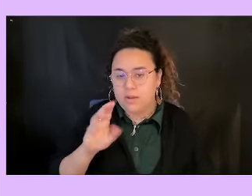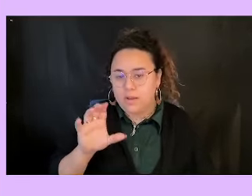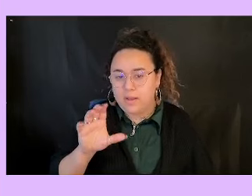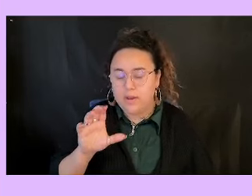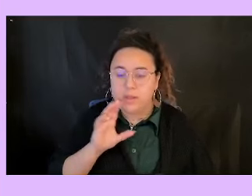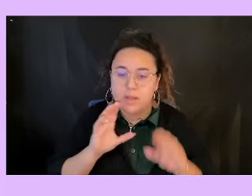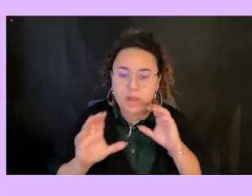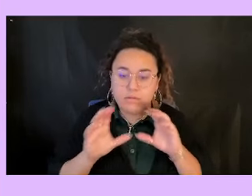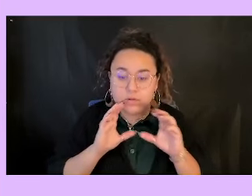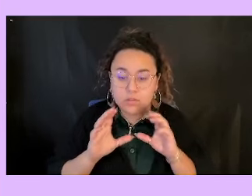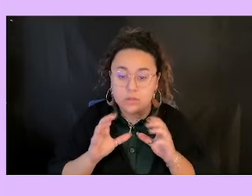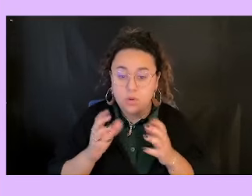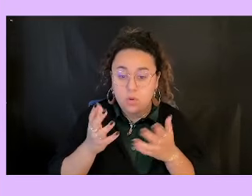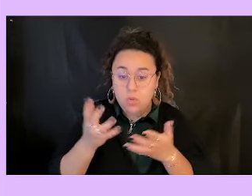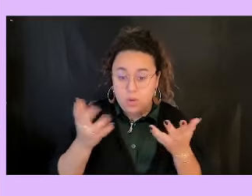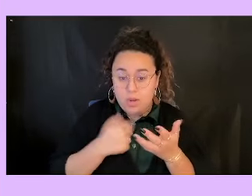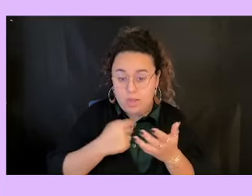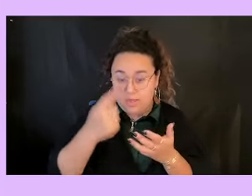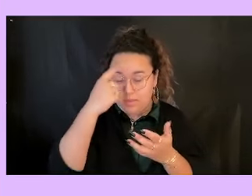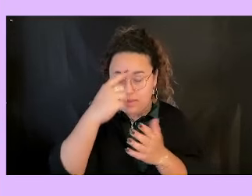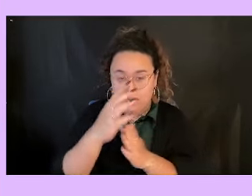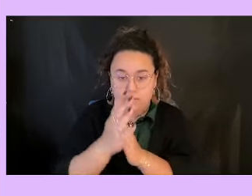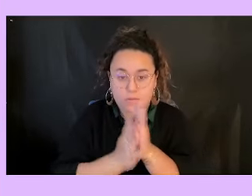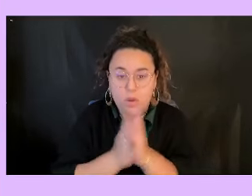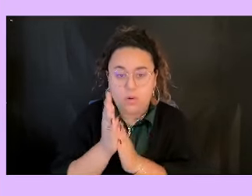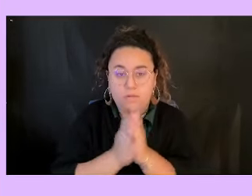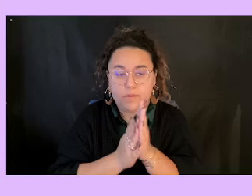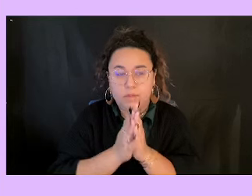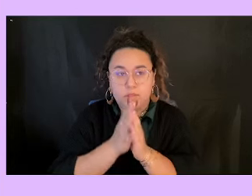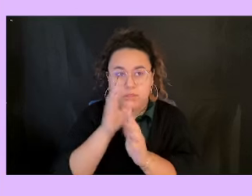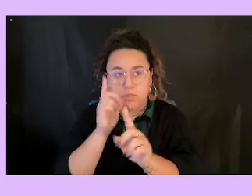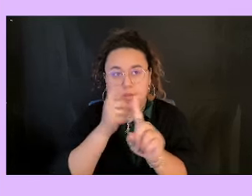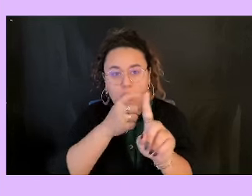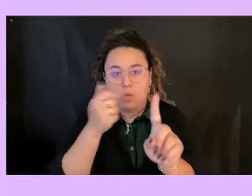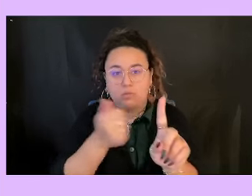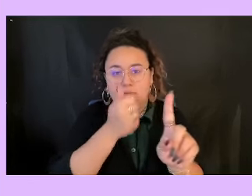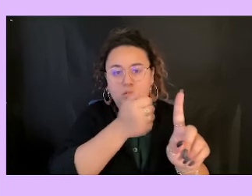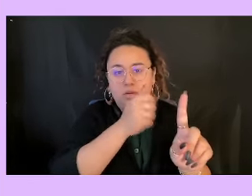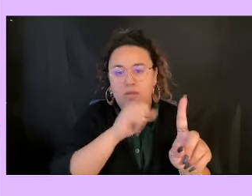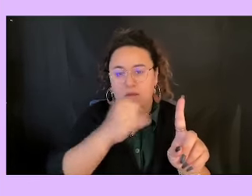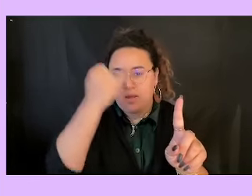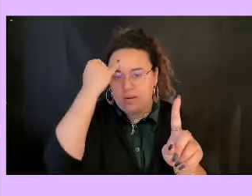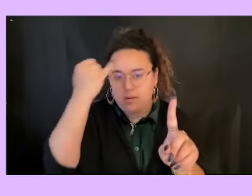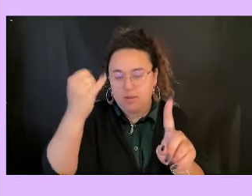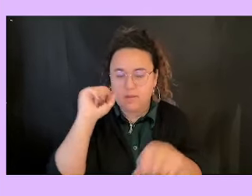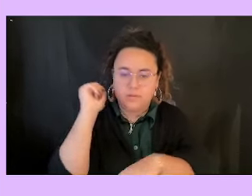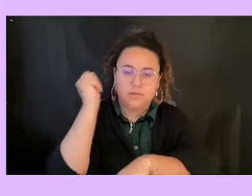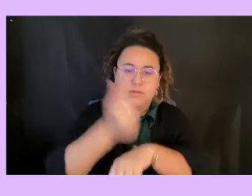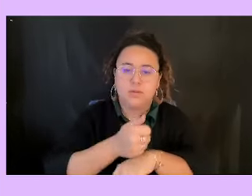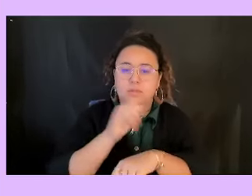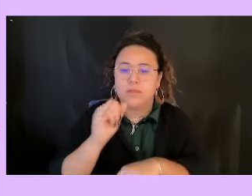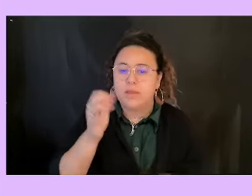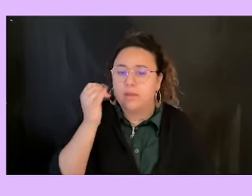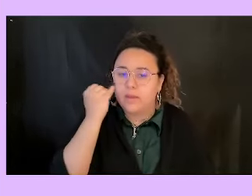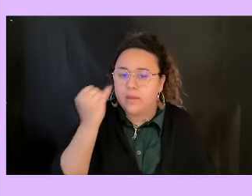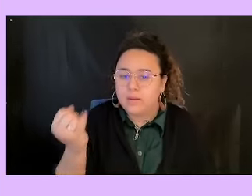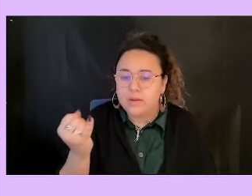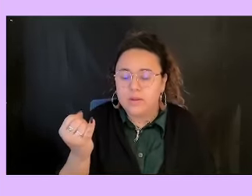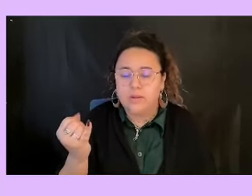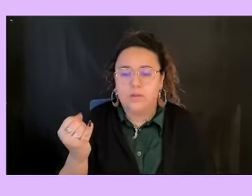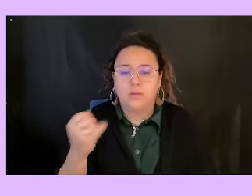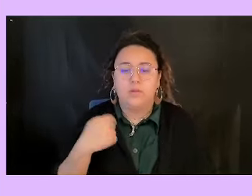the thing I think that drove us toward the idea and the like real cementing of the idea was looking at